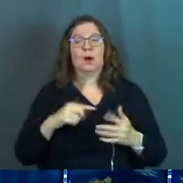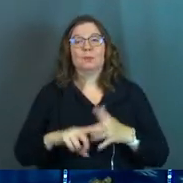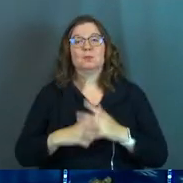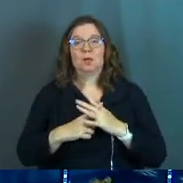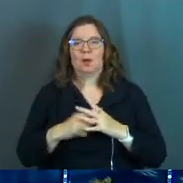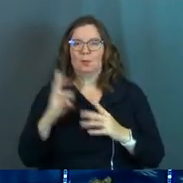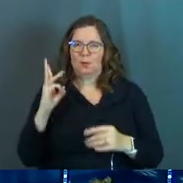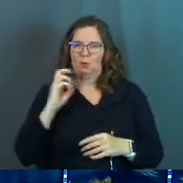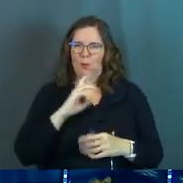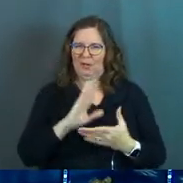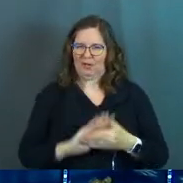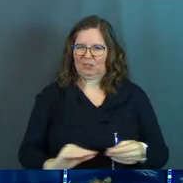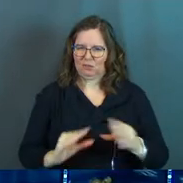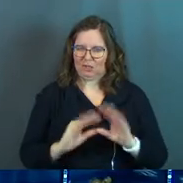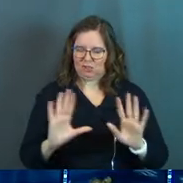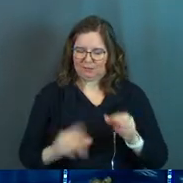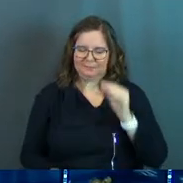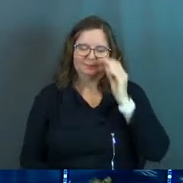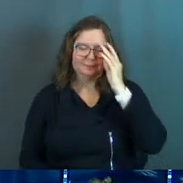I'm going to start with a weird illustration.